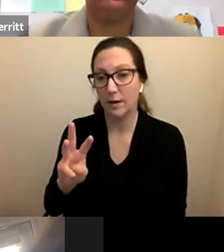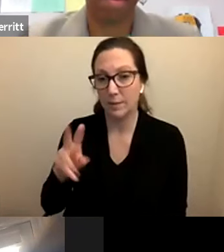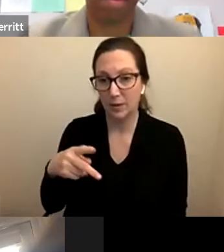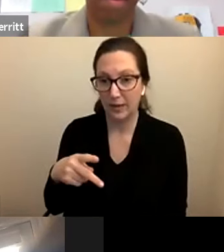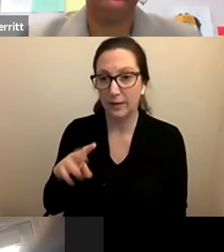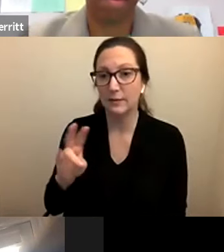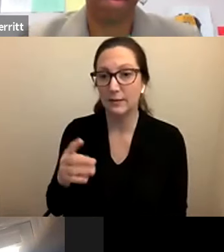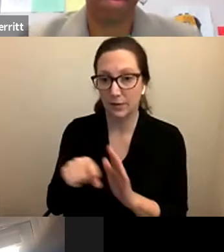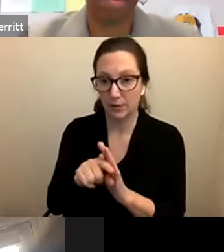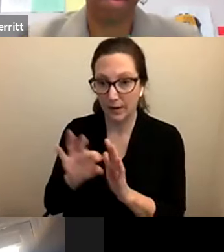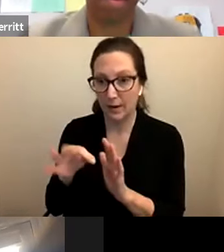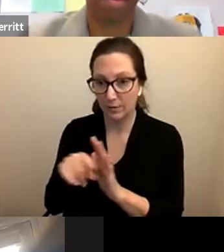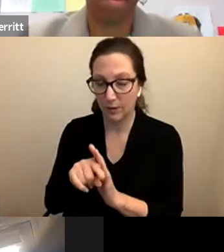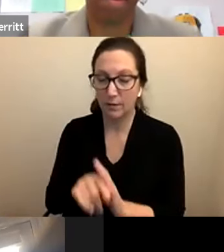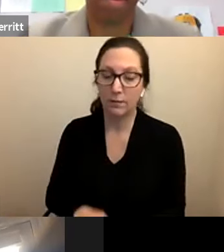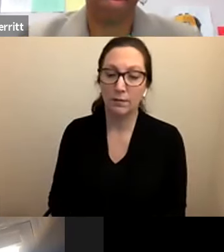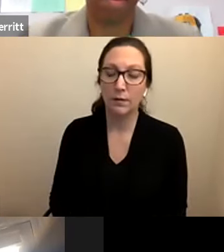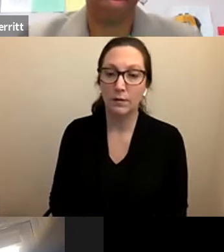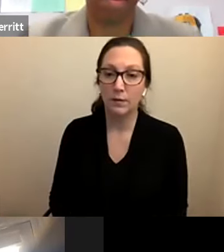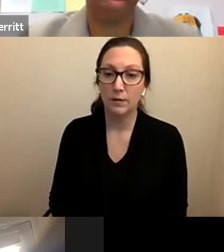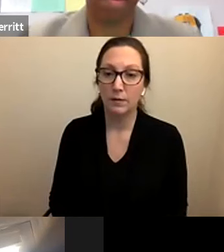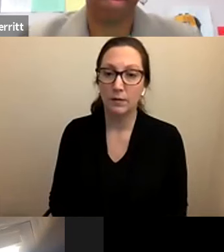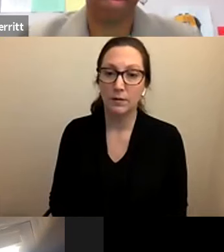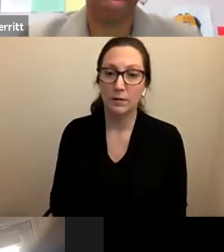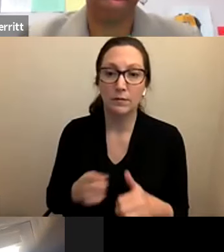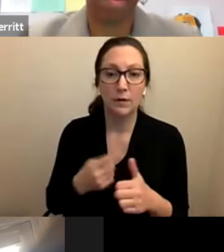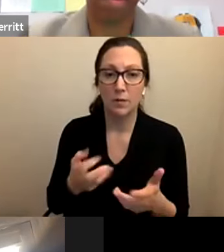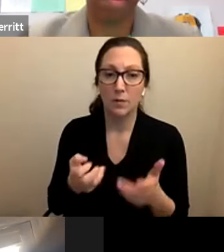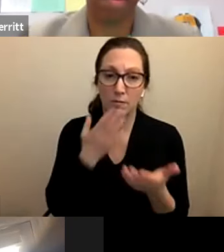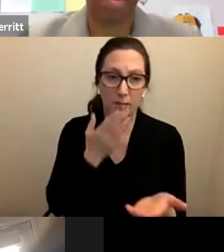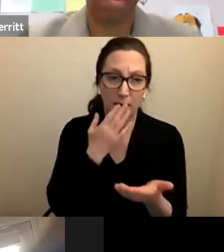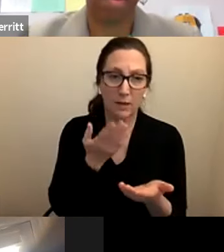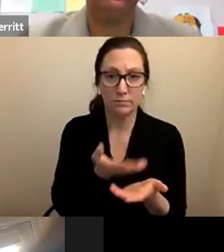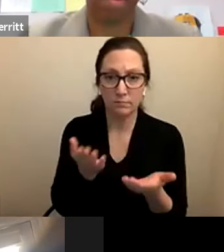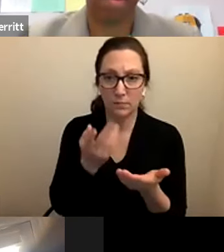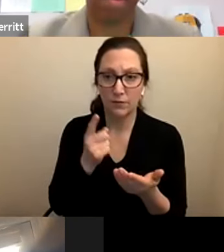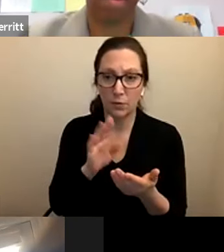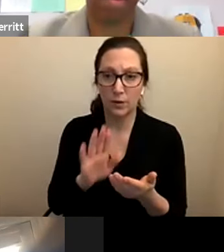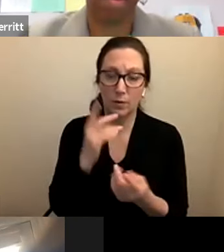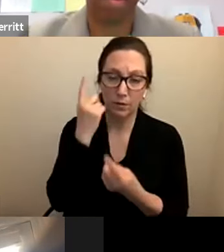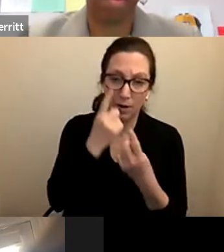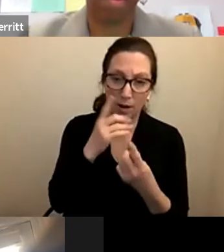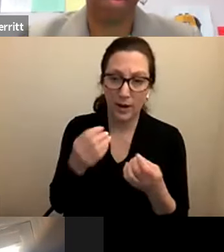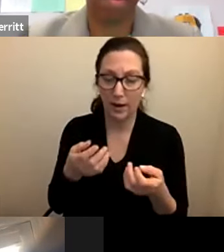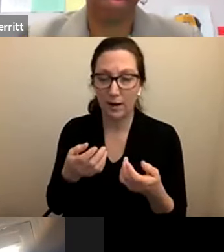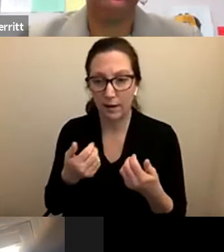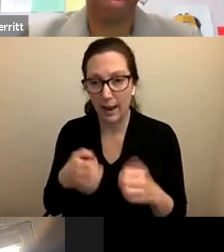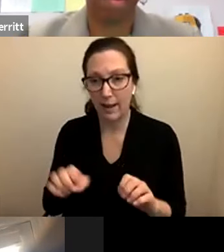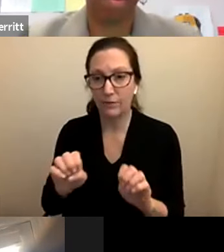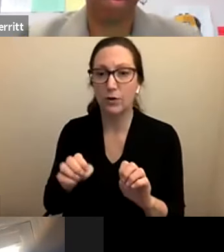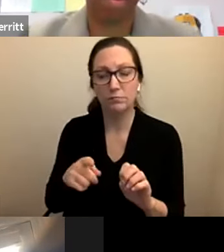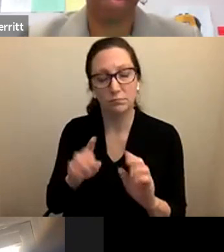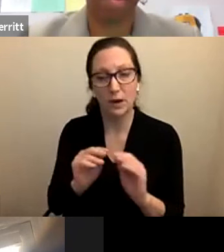7th grader and a 9th grader. And I first of all want to thank everybody for all of the thought and effort that they are clearly putting